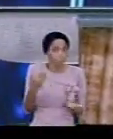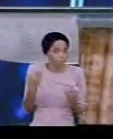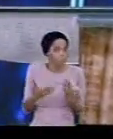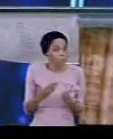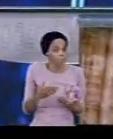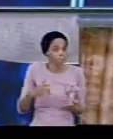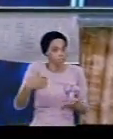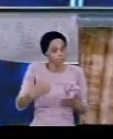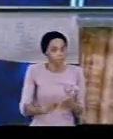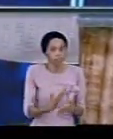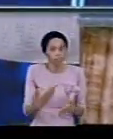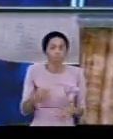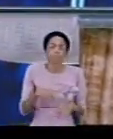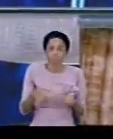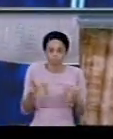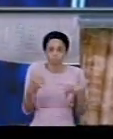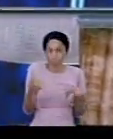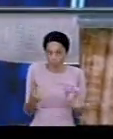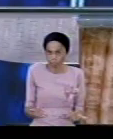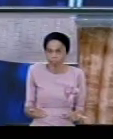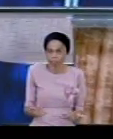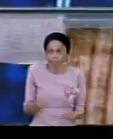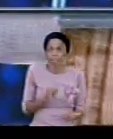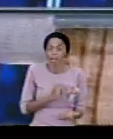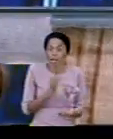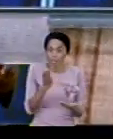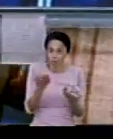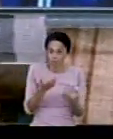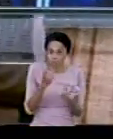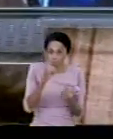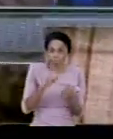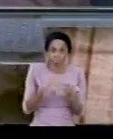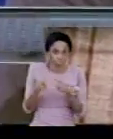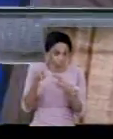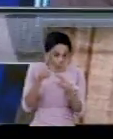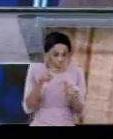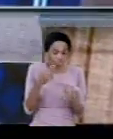thing. But now, I want you to look